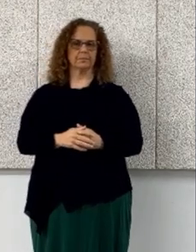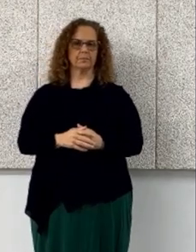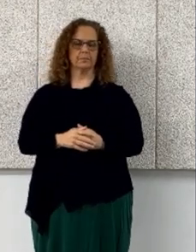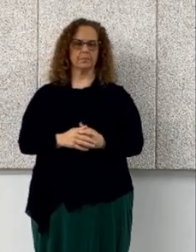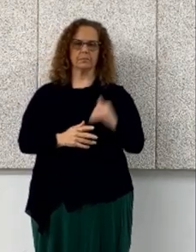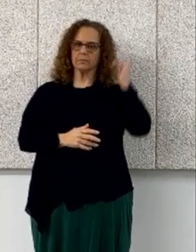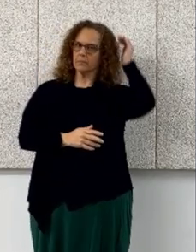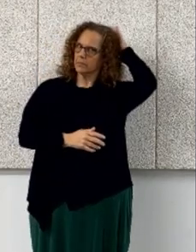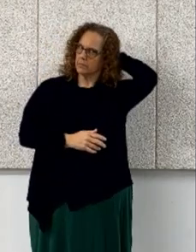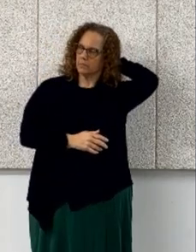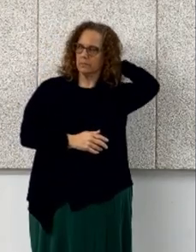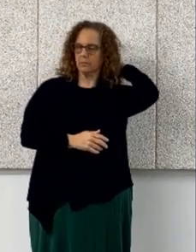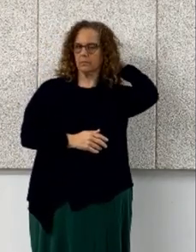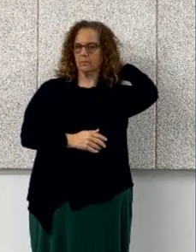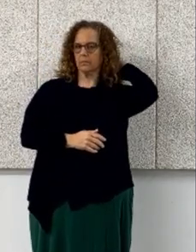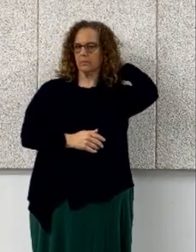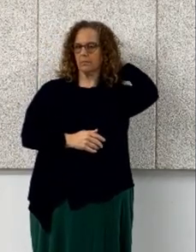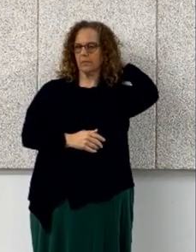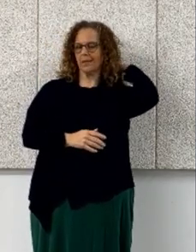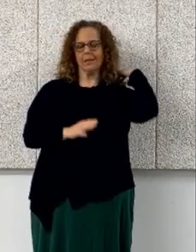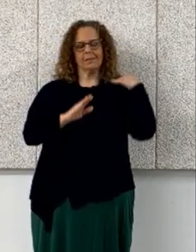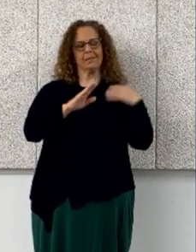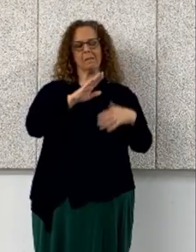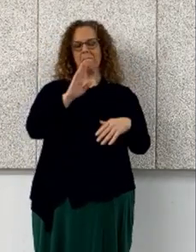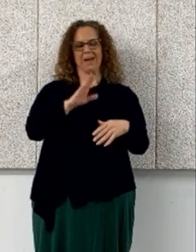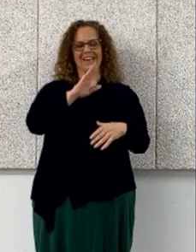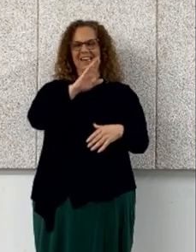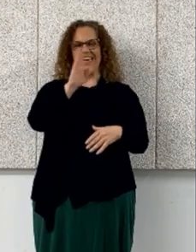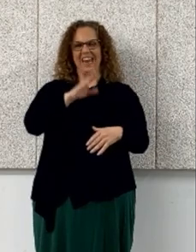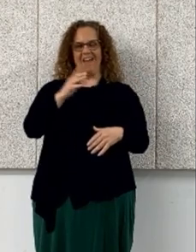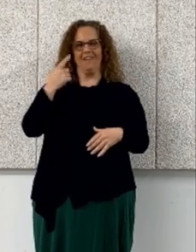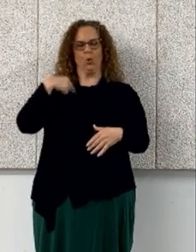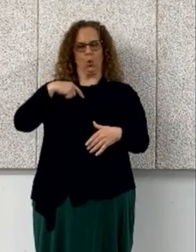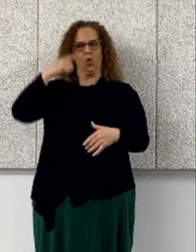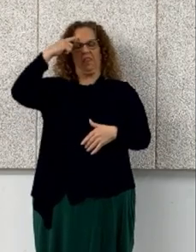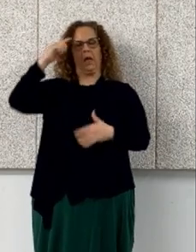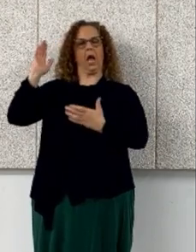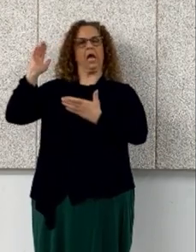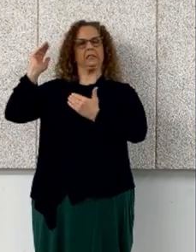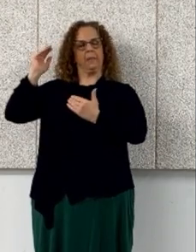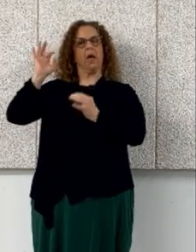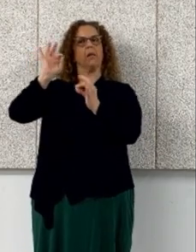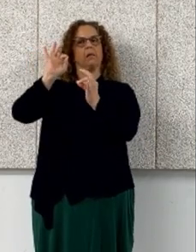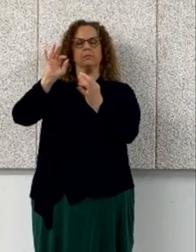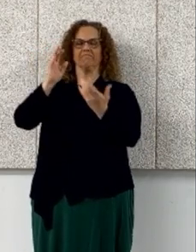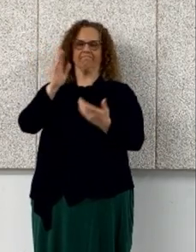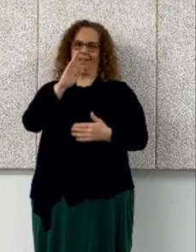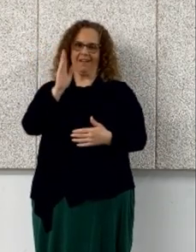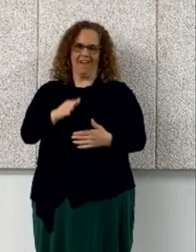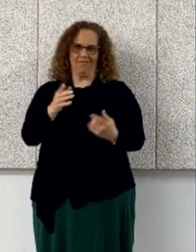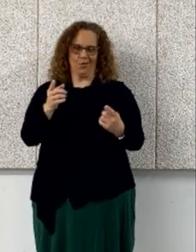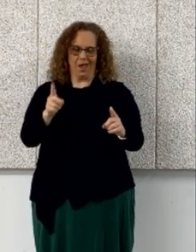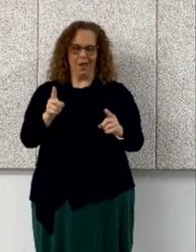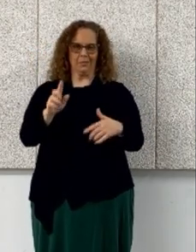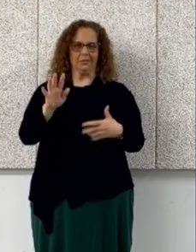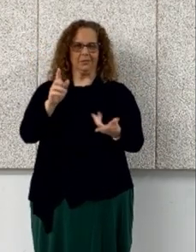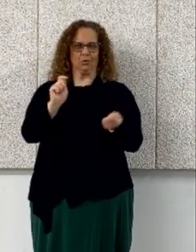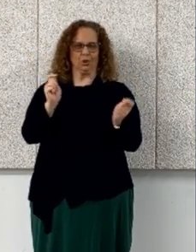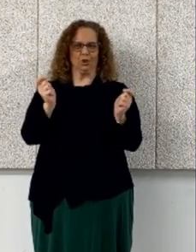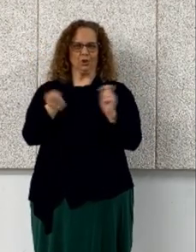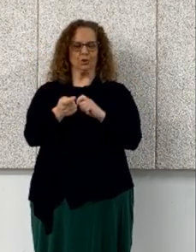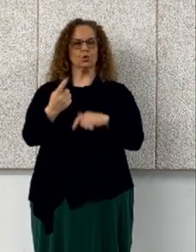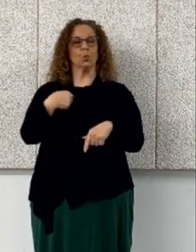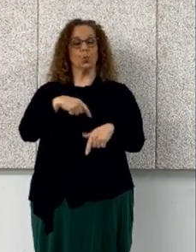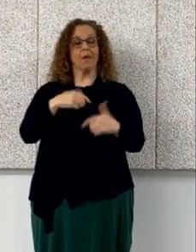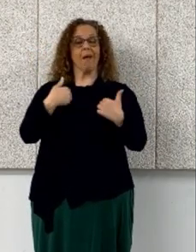But it never is exactly what you think. And there's a lot of things that surface through the process. We had people